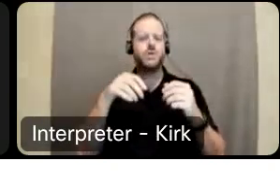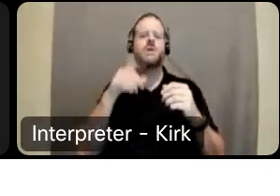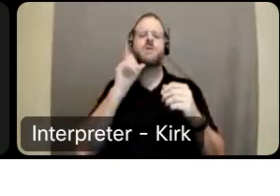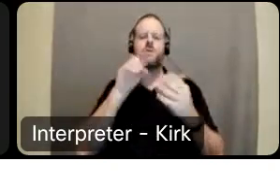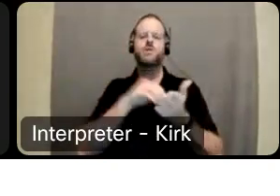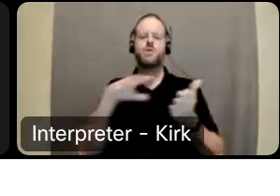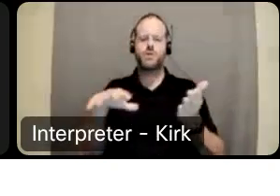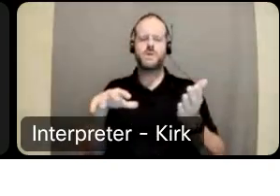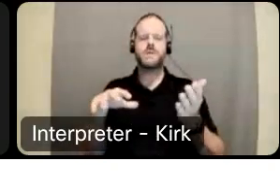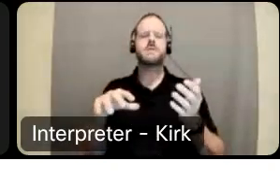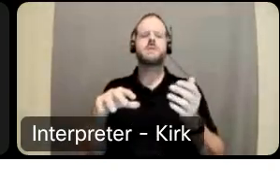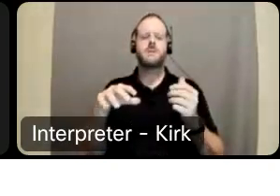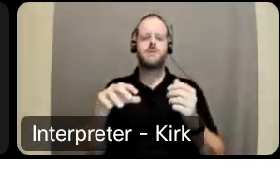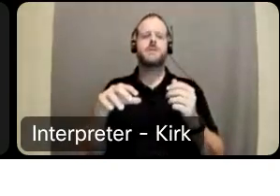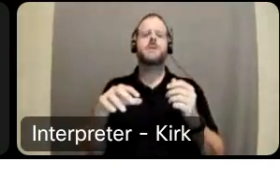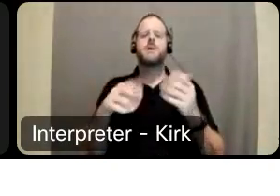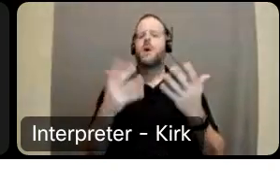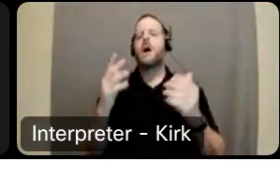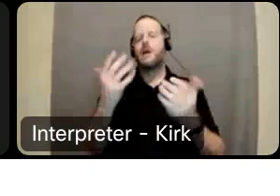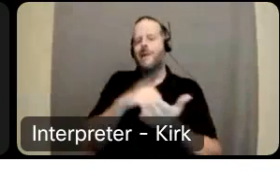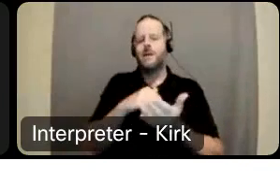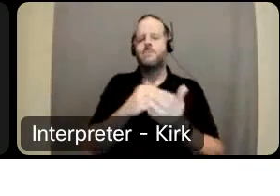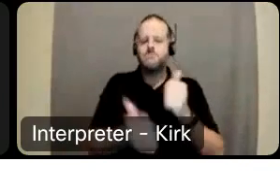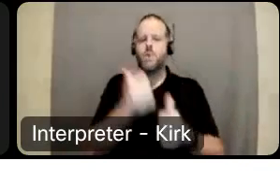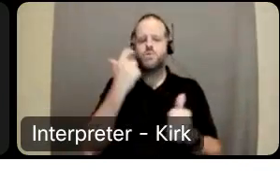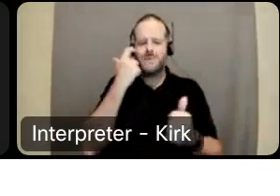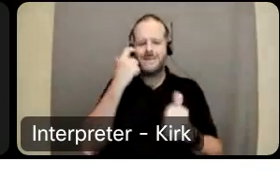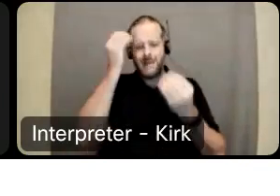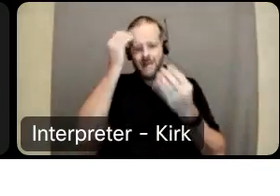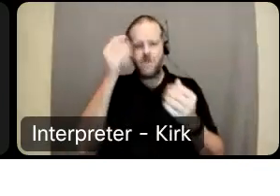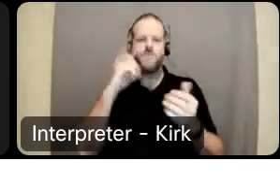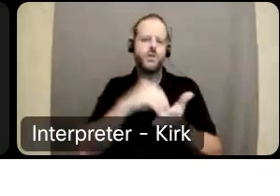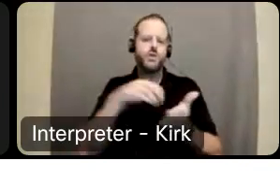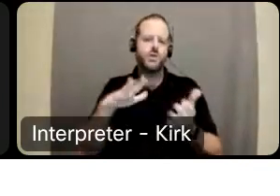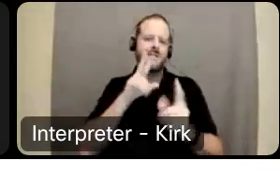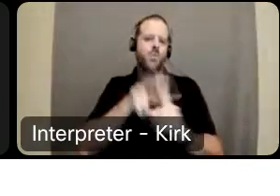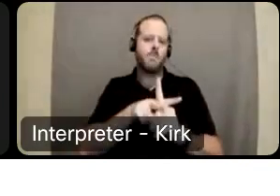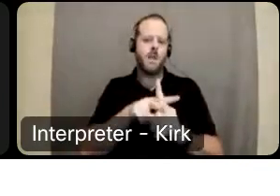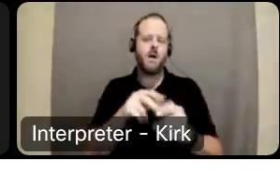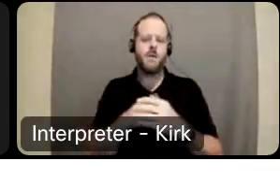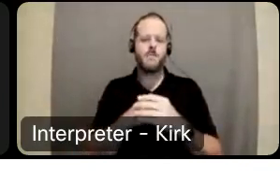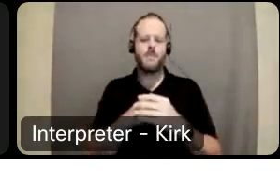done near the end of the year. So enter the most recent K-3 reading information for the students that applies.